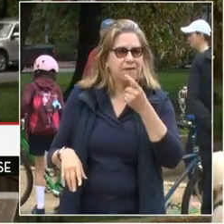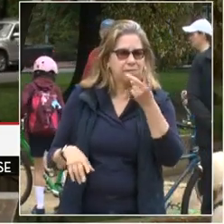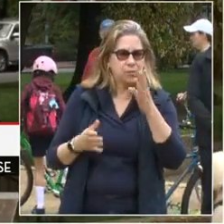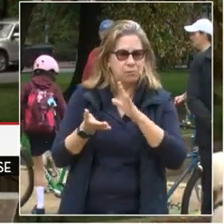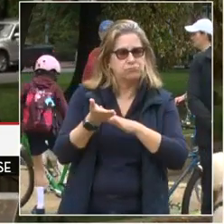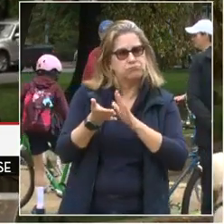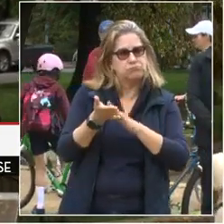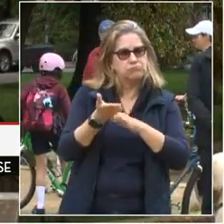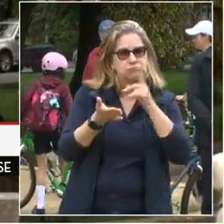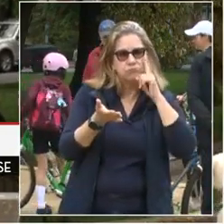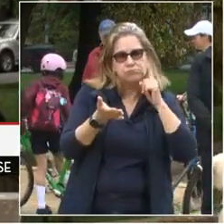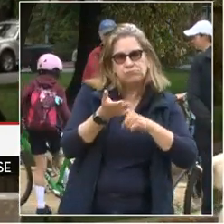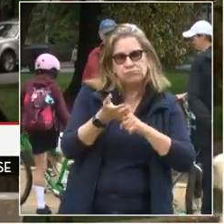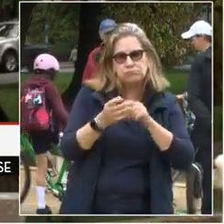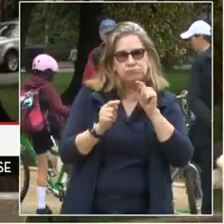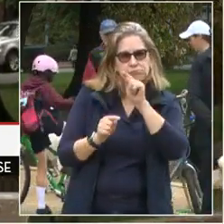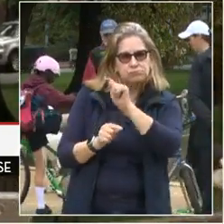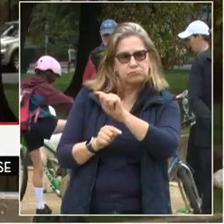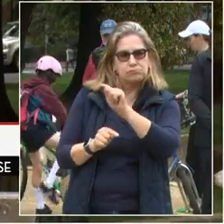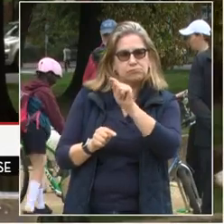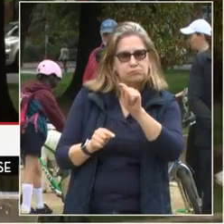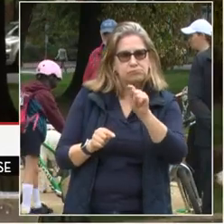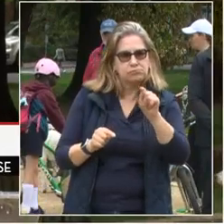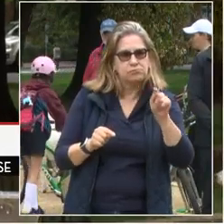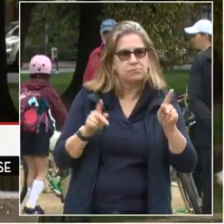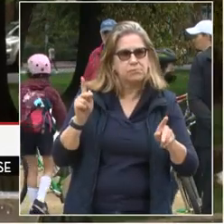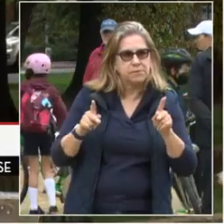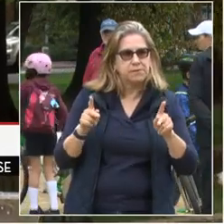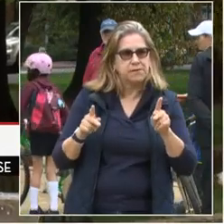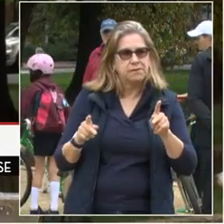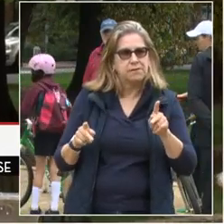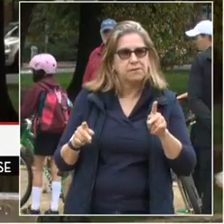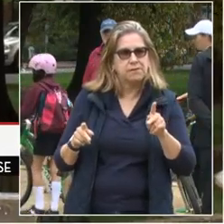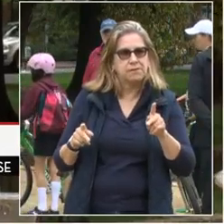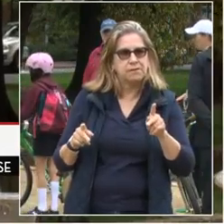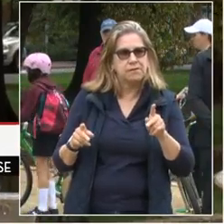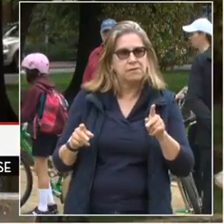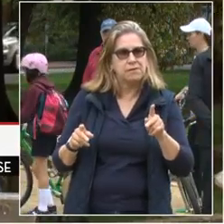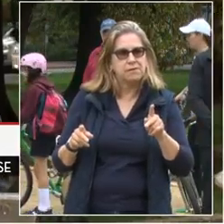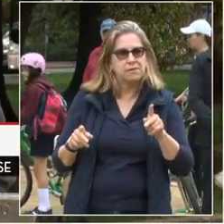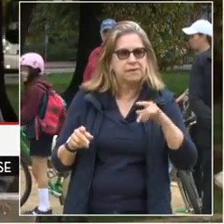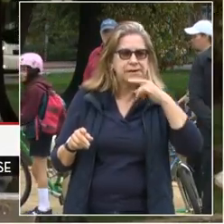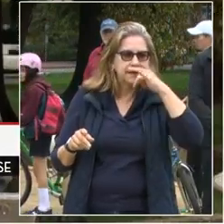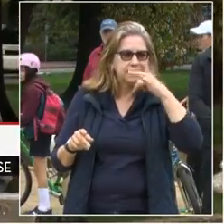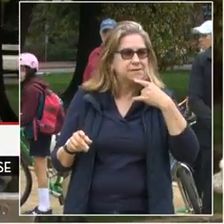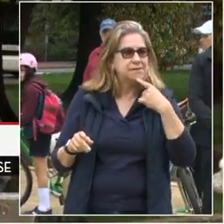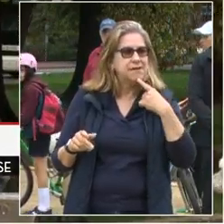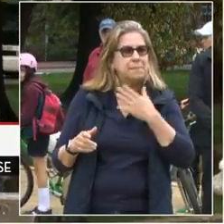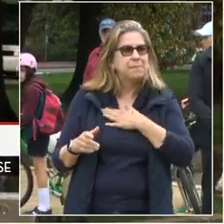again. Kids, can I get you guys to yell as loud as you can and say thank you to the Capitol Hill